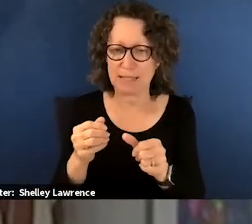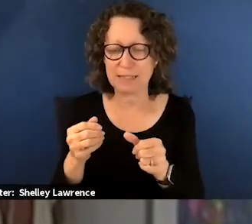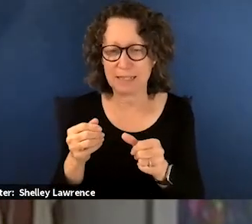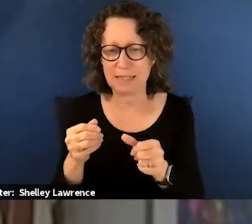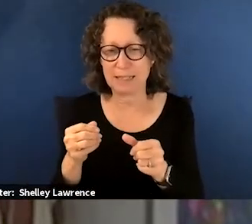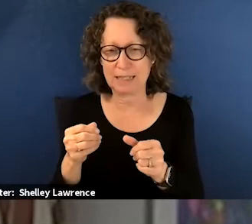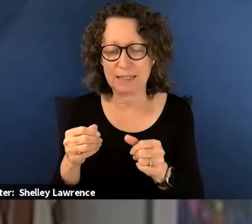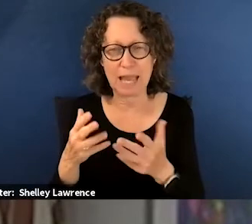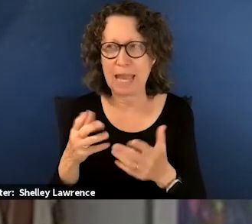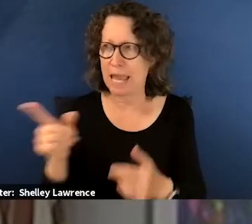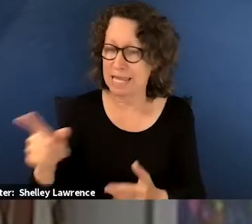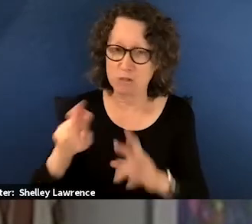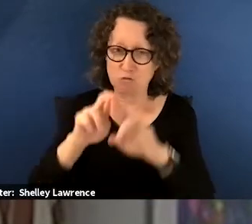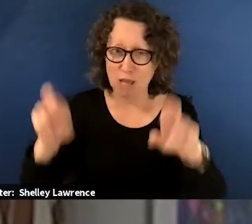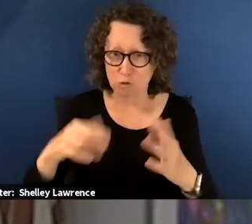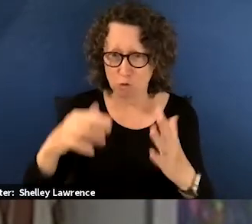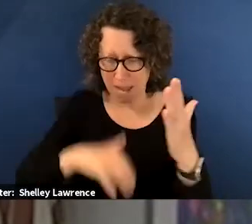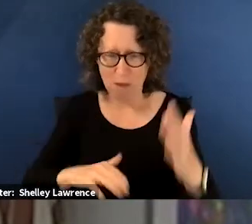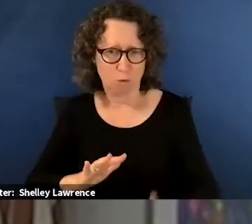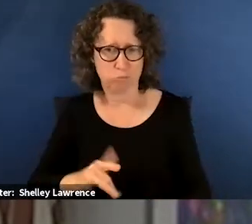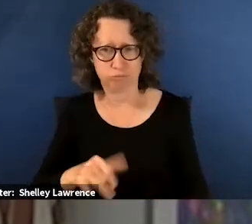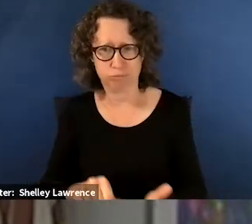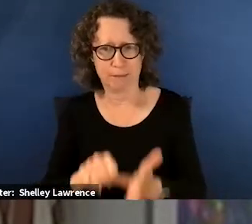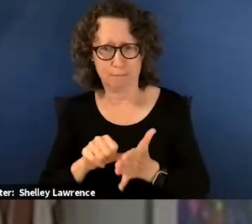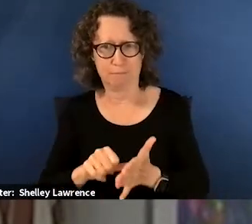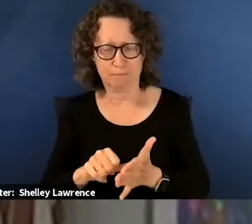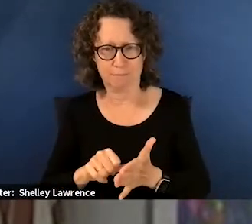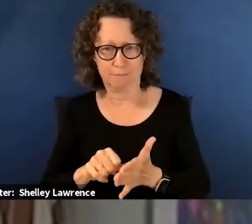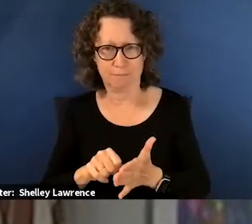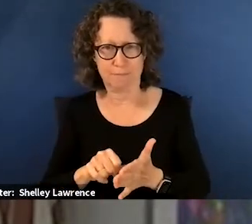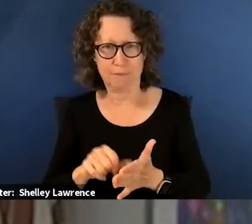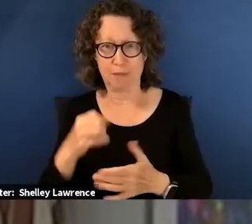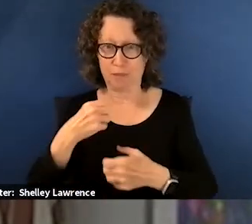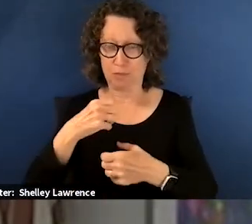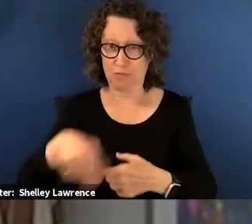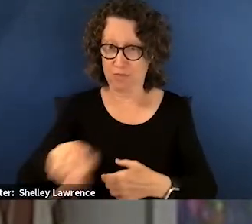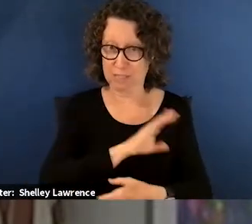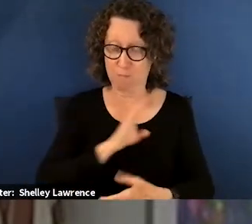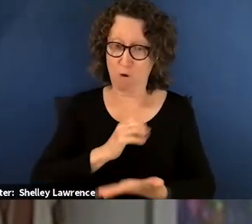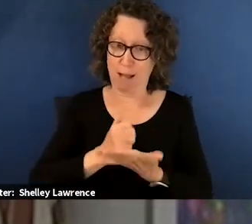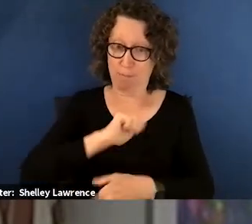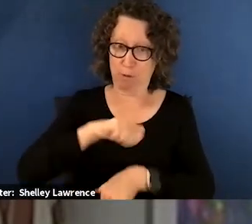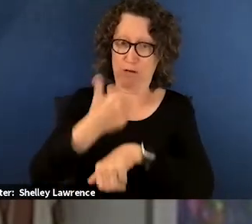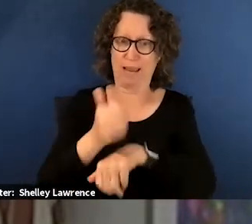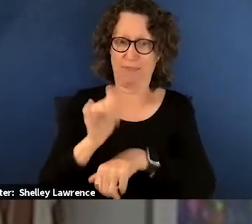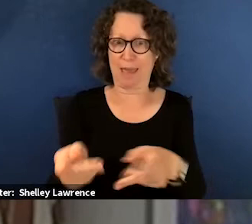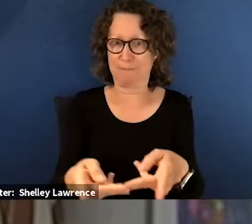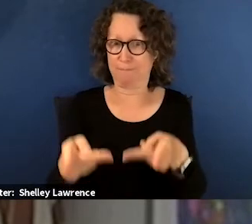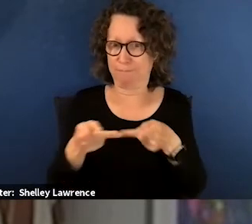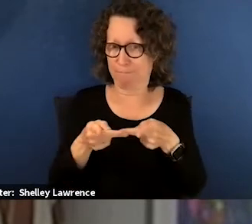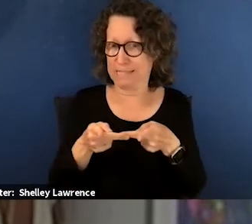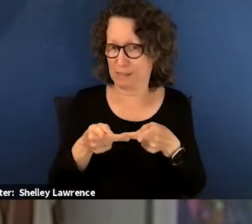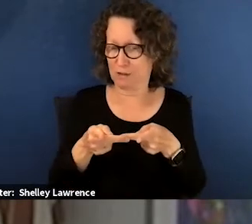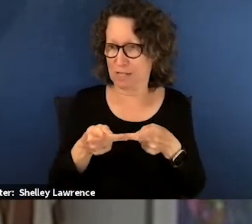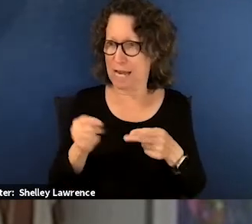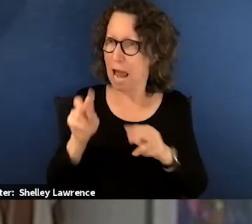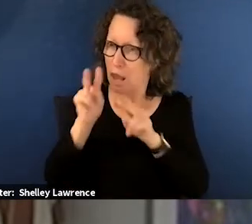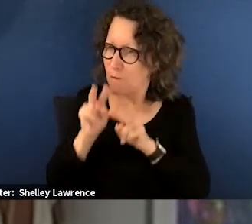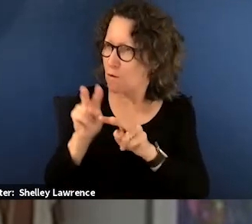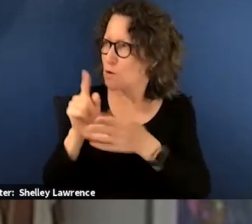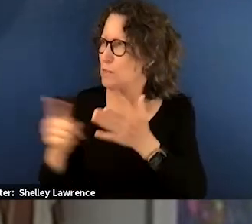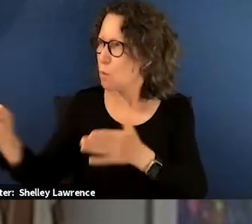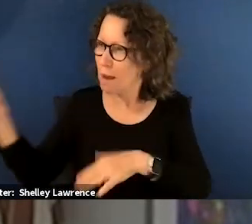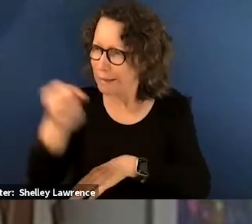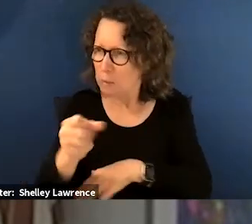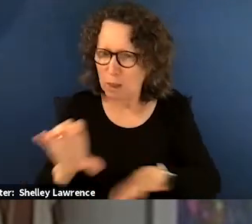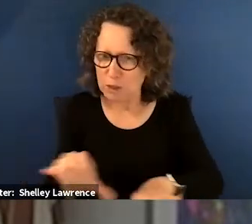impressive resume. I know that this board was instrumental in the creation of that position, and I'm just excited to see what he will do with it. And I